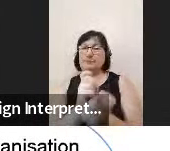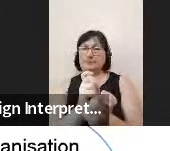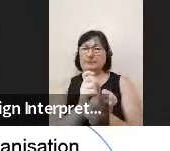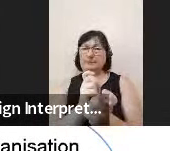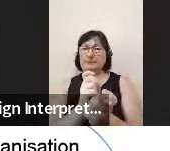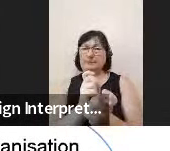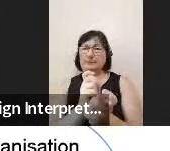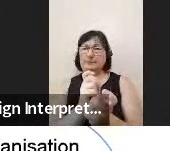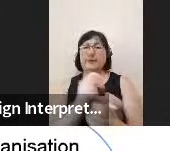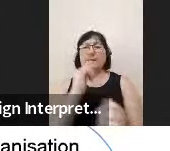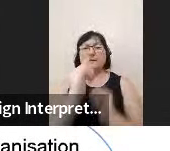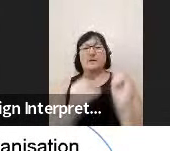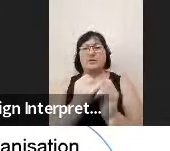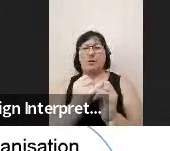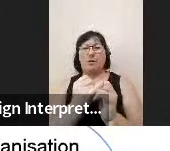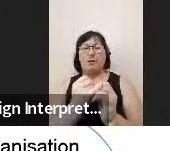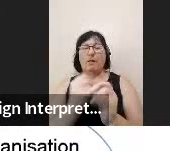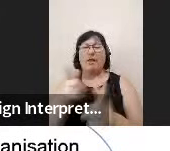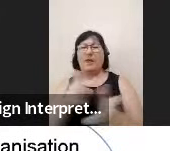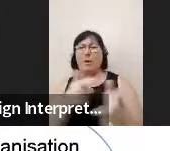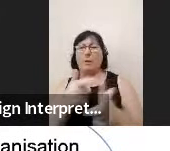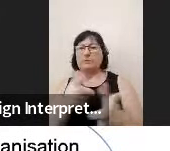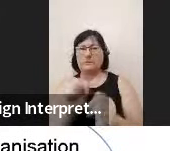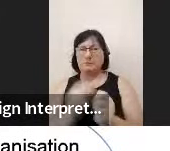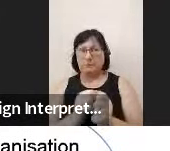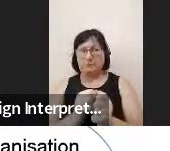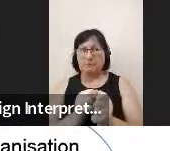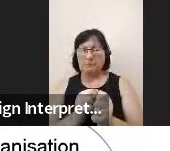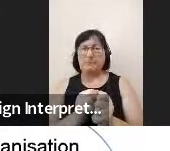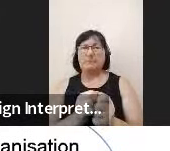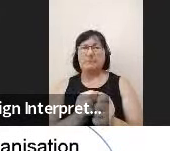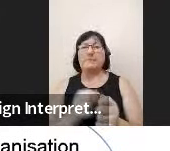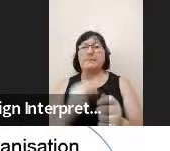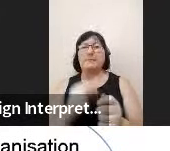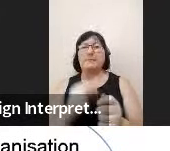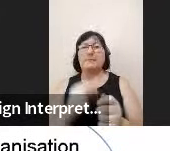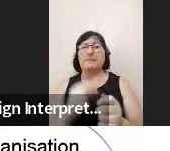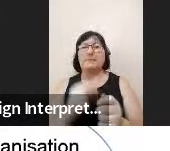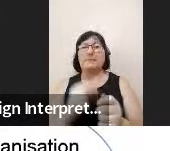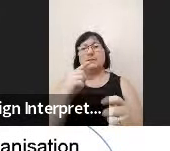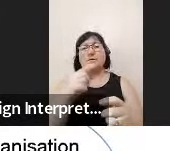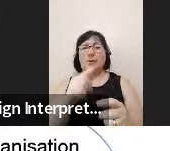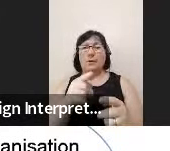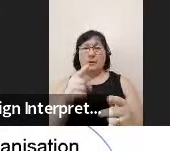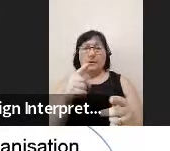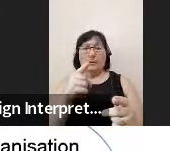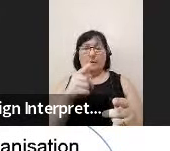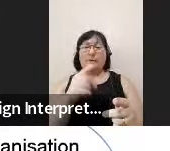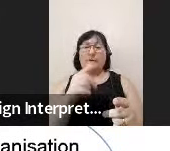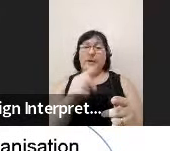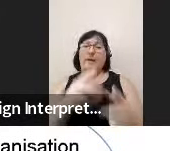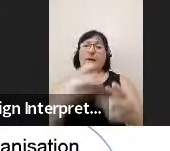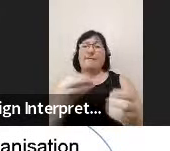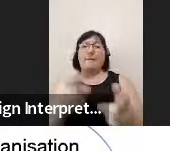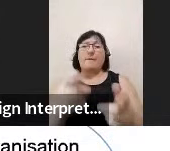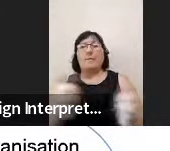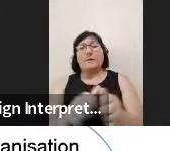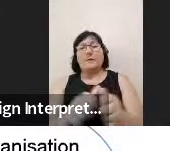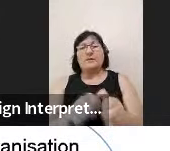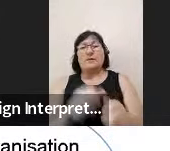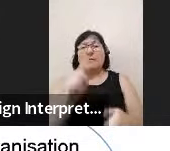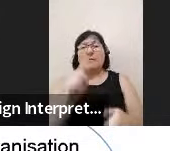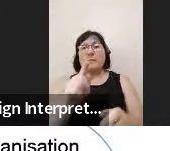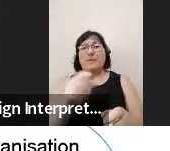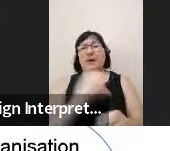then designed to be a flagship of the Customs to Business Partnership. You will know that Customs to Business is one of the